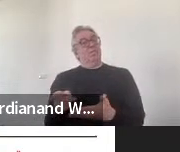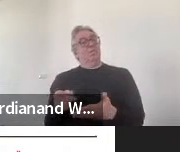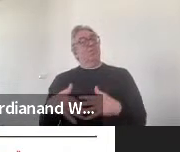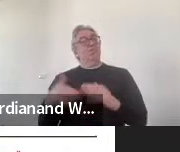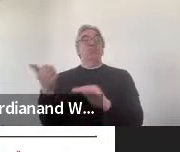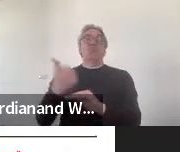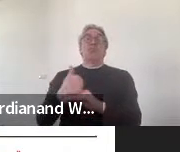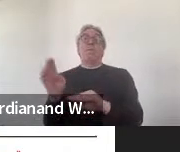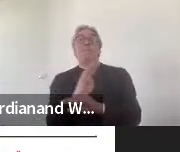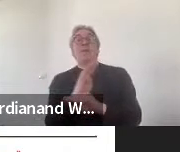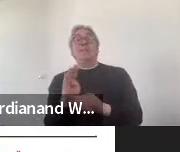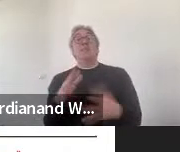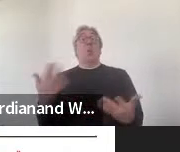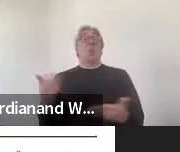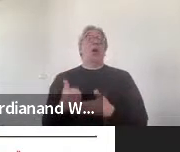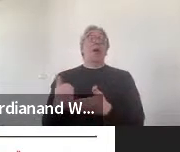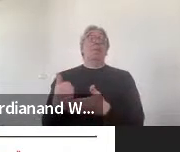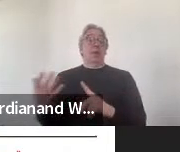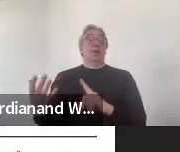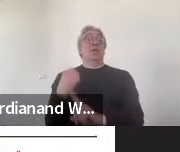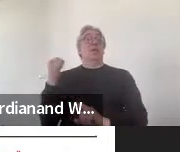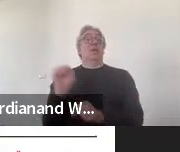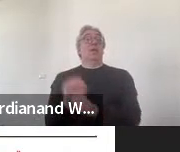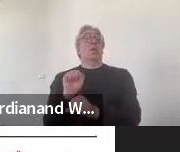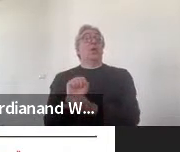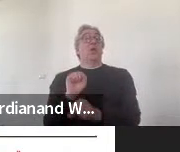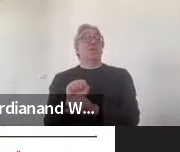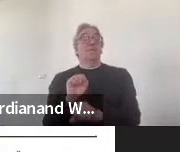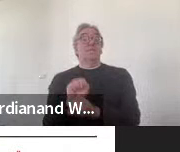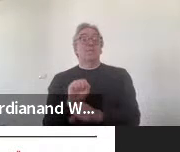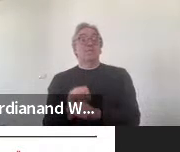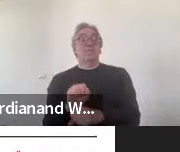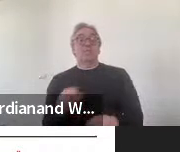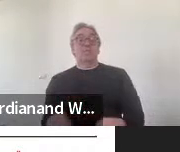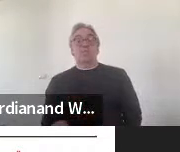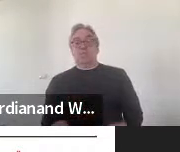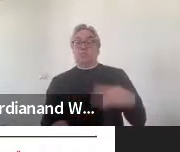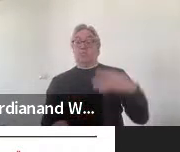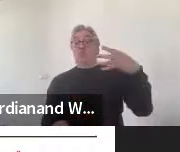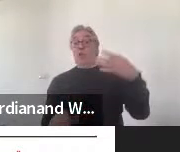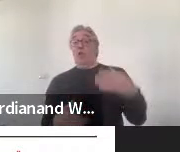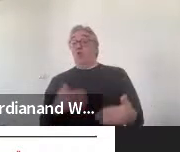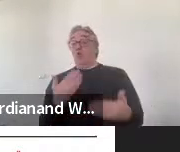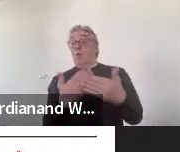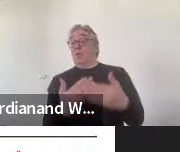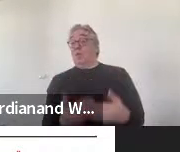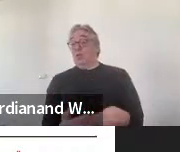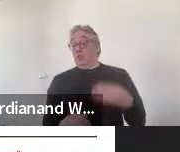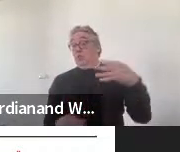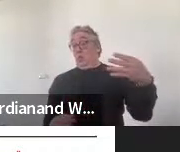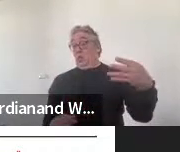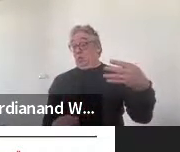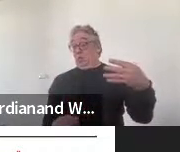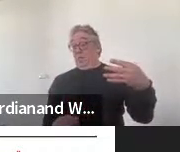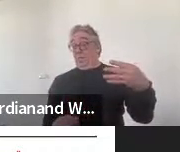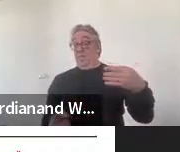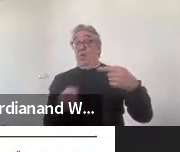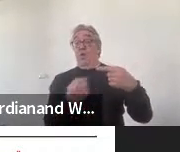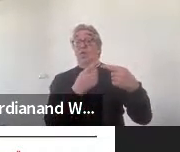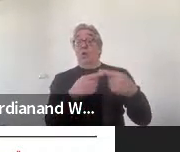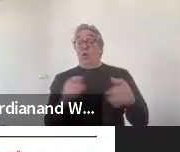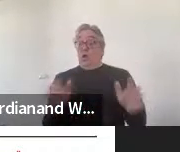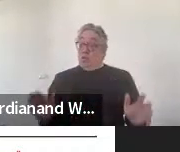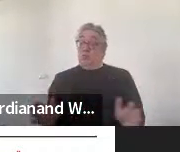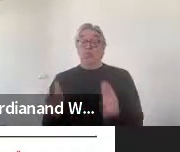entrepreneurship. Here we have written down 4 recommendations. The first one is to promote